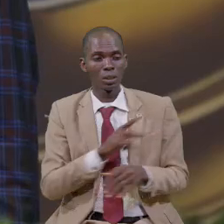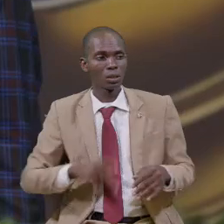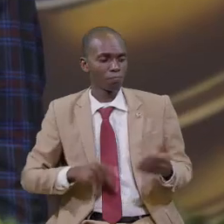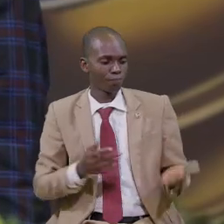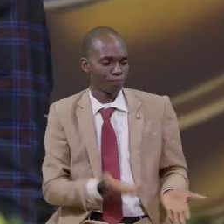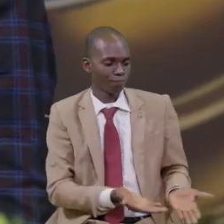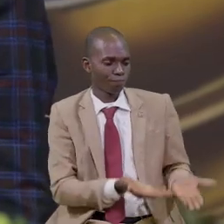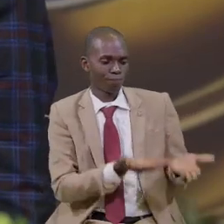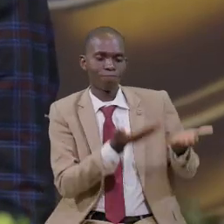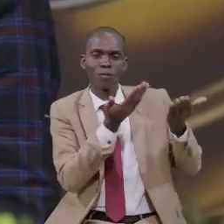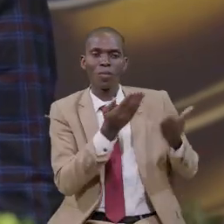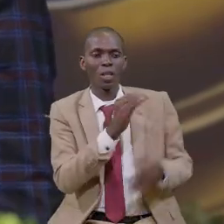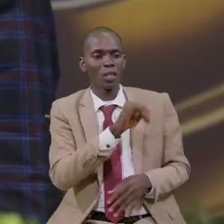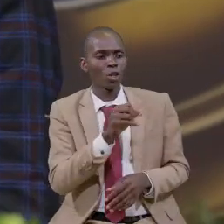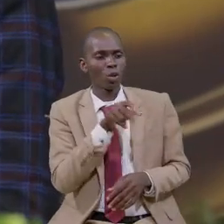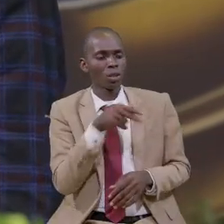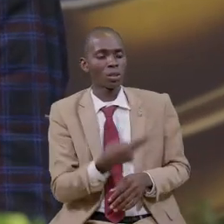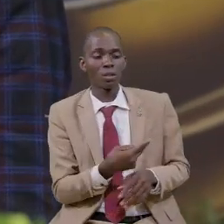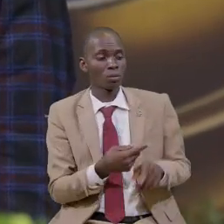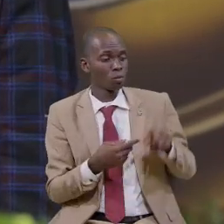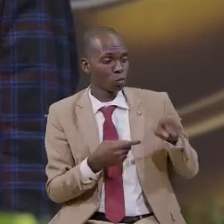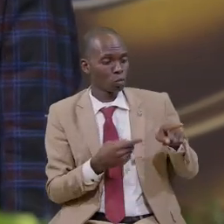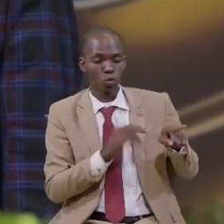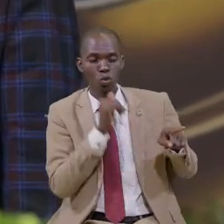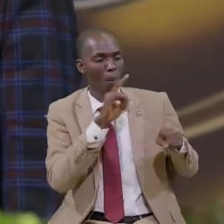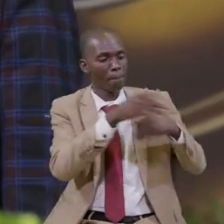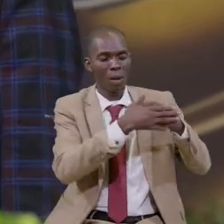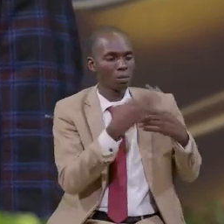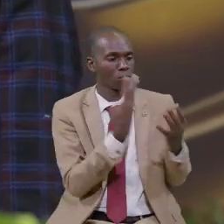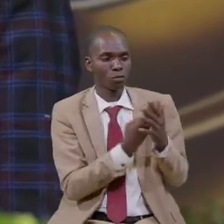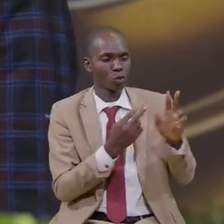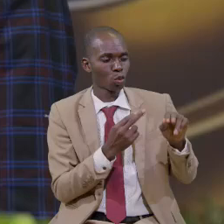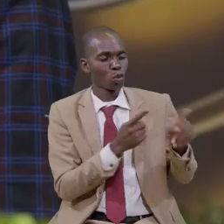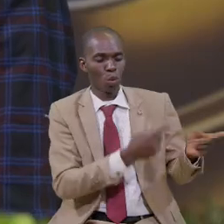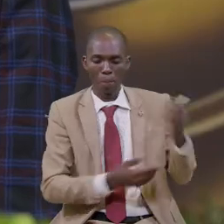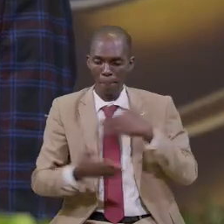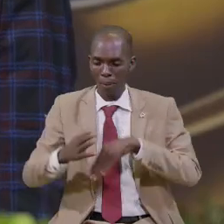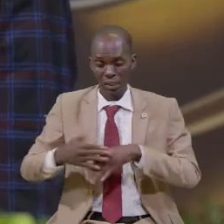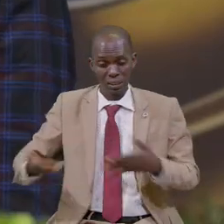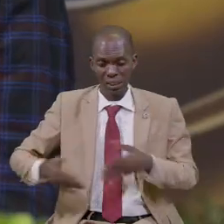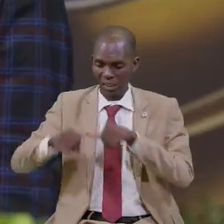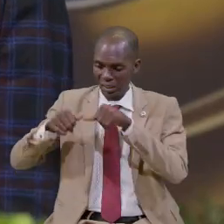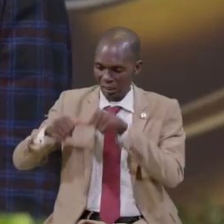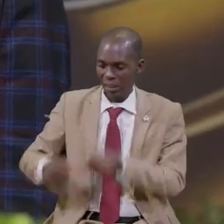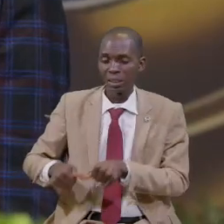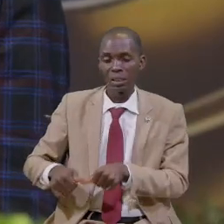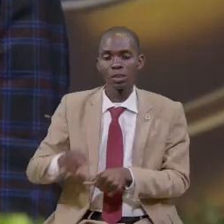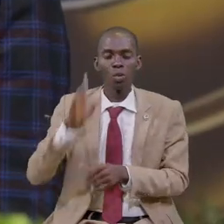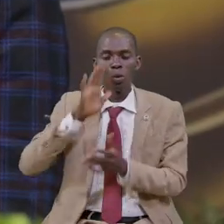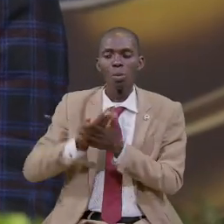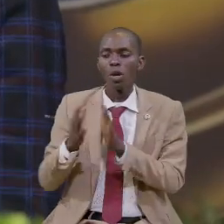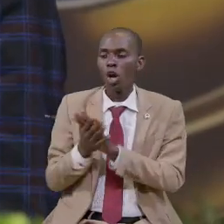now I make you the second in command. Yeah. Even above